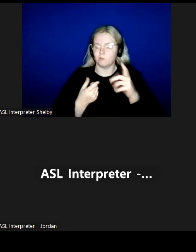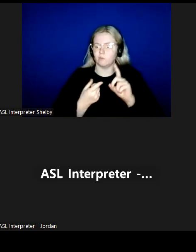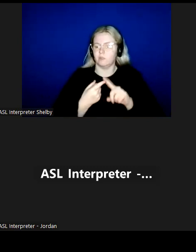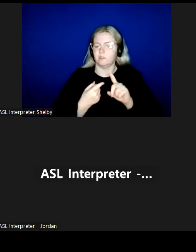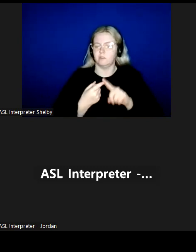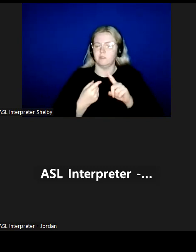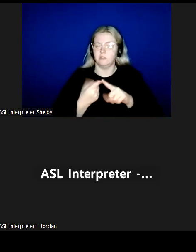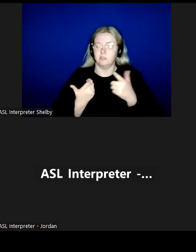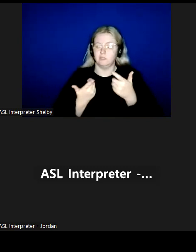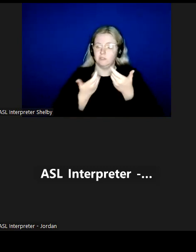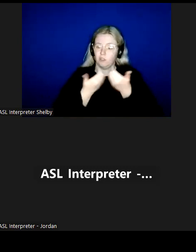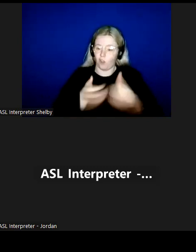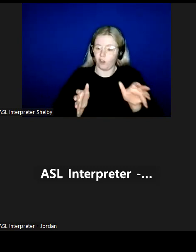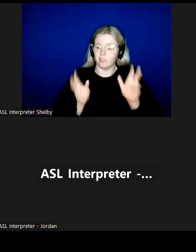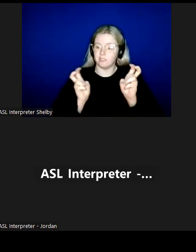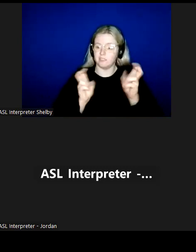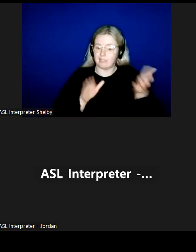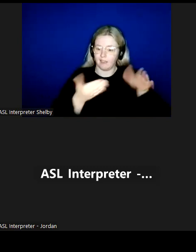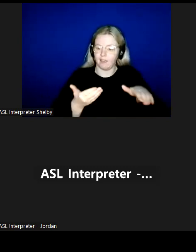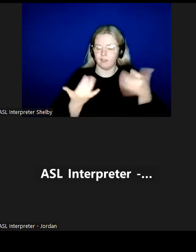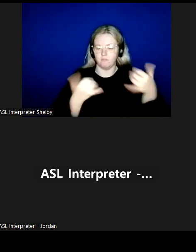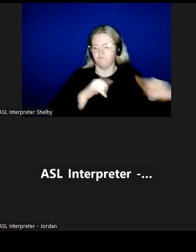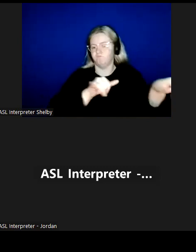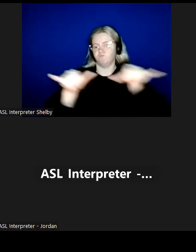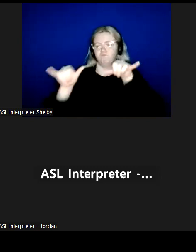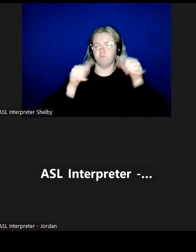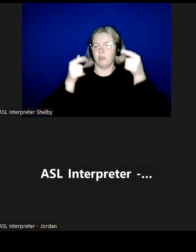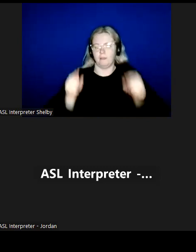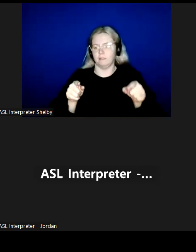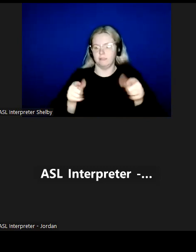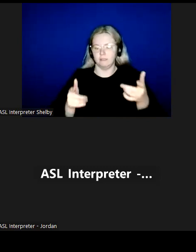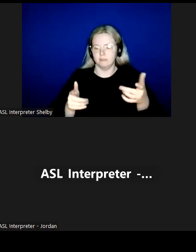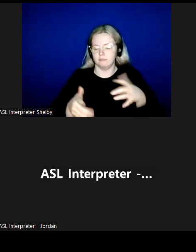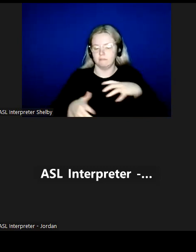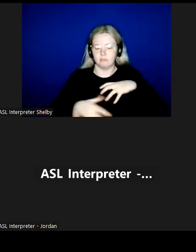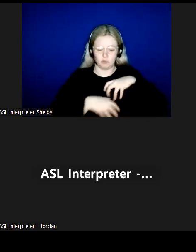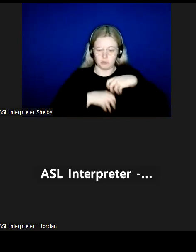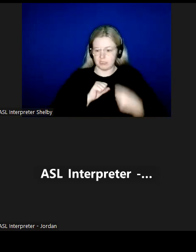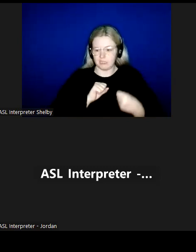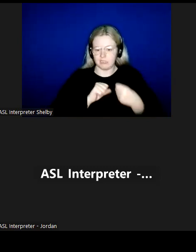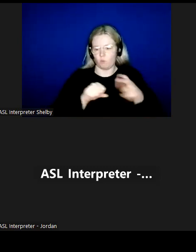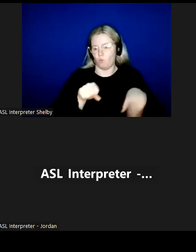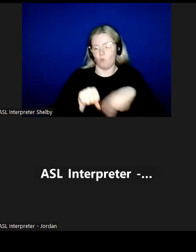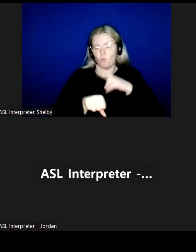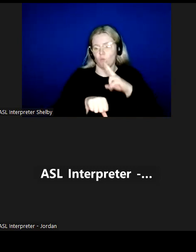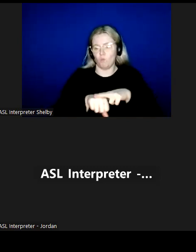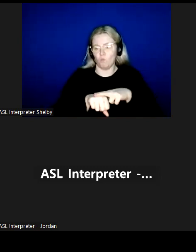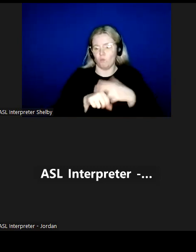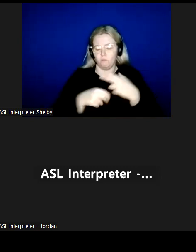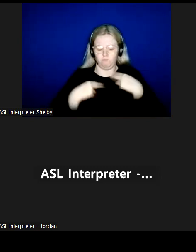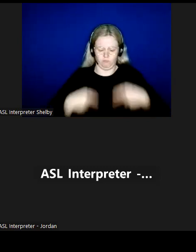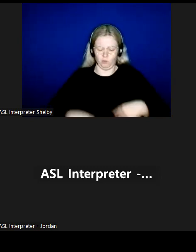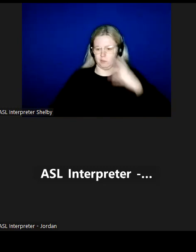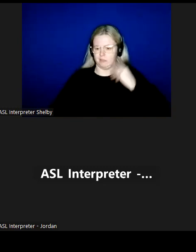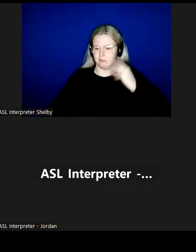is universal. Grief is a normal human experience that all of us have